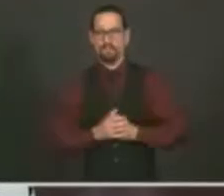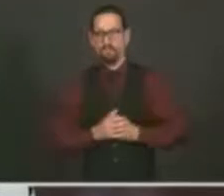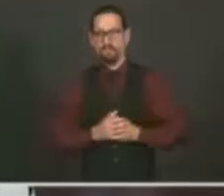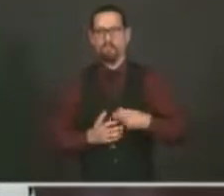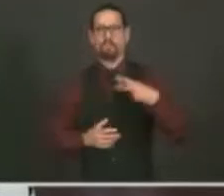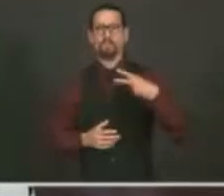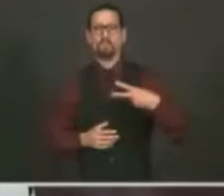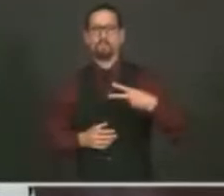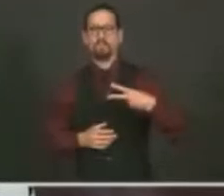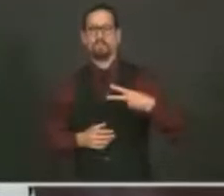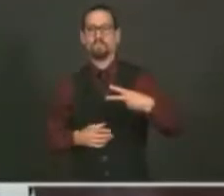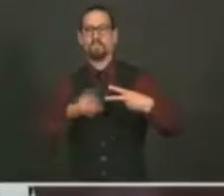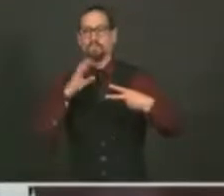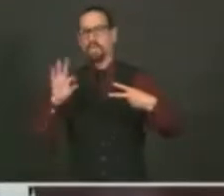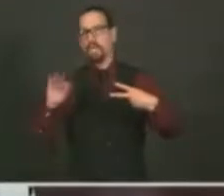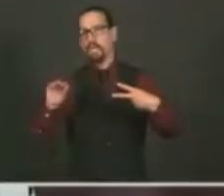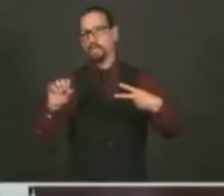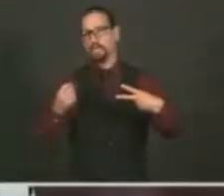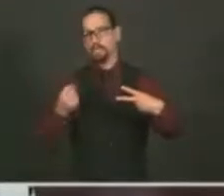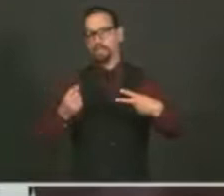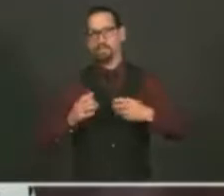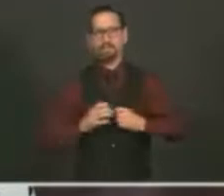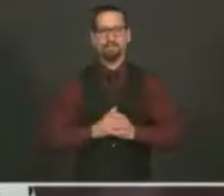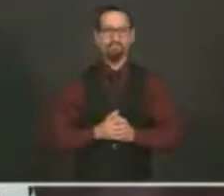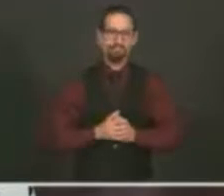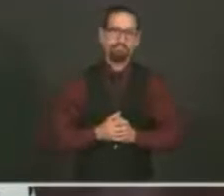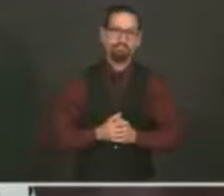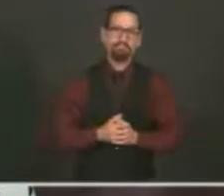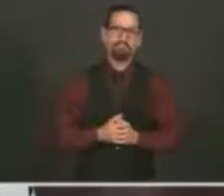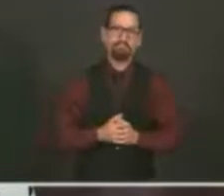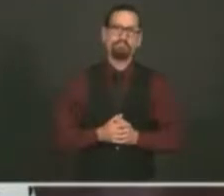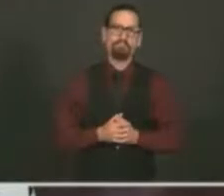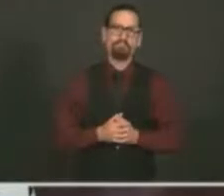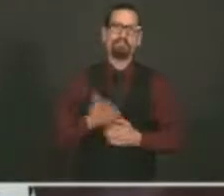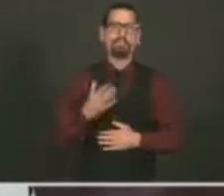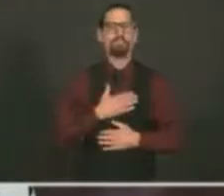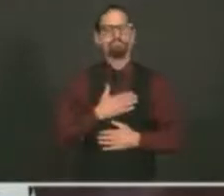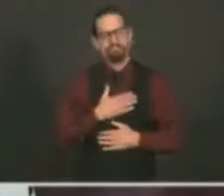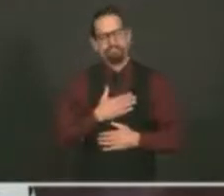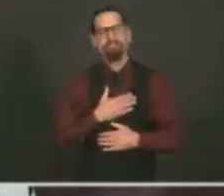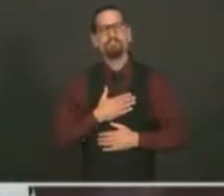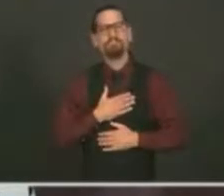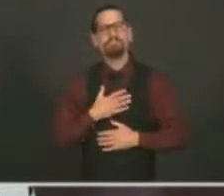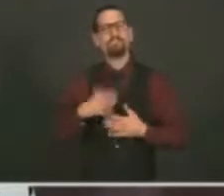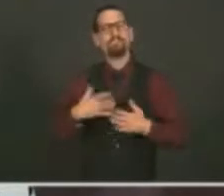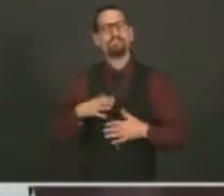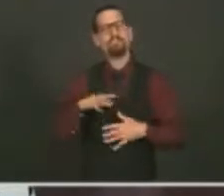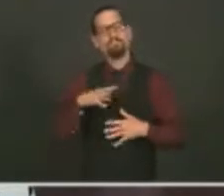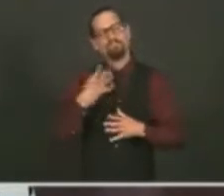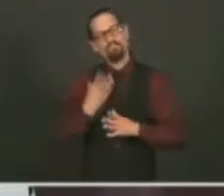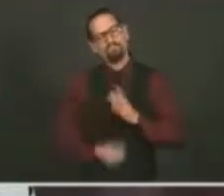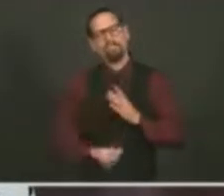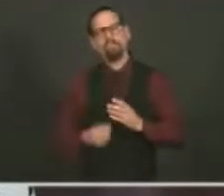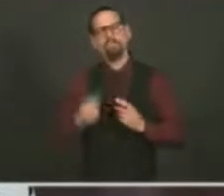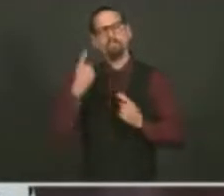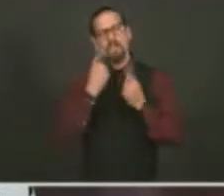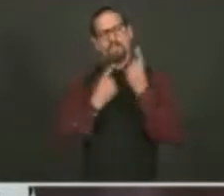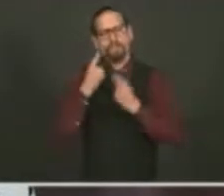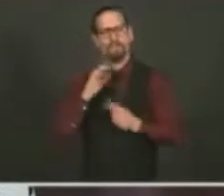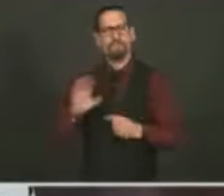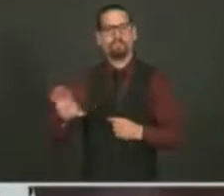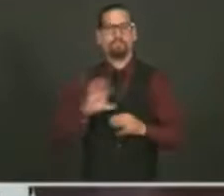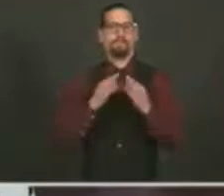people were in their 90s. Our hearts and condolences continue to go out to